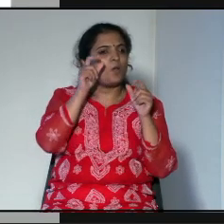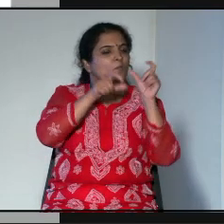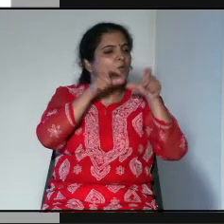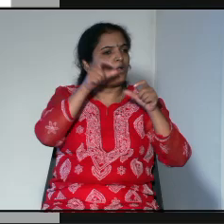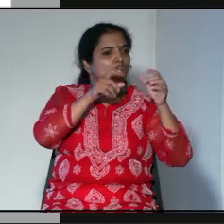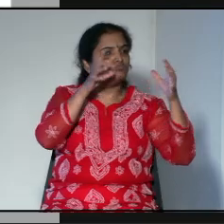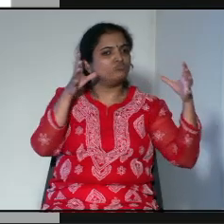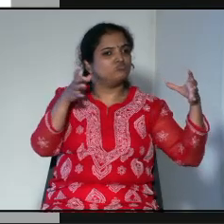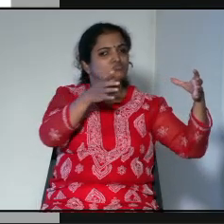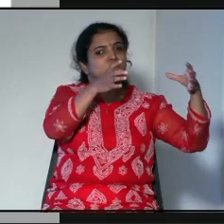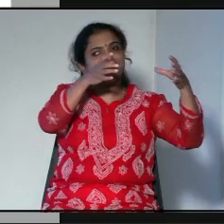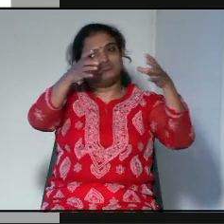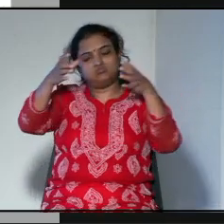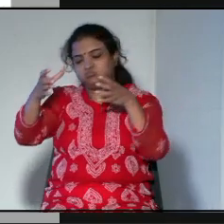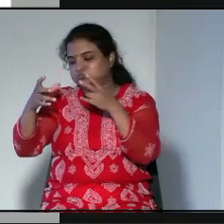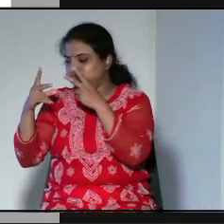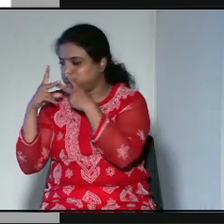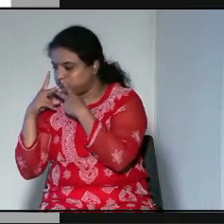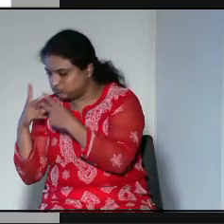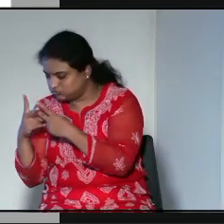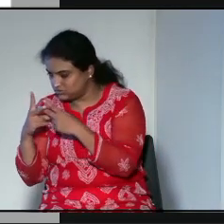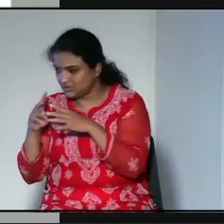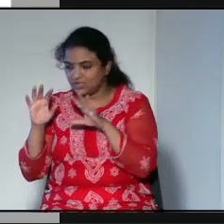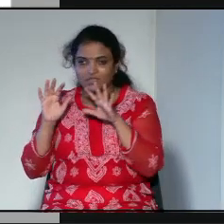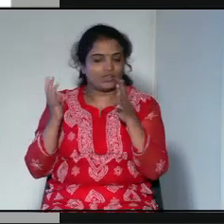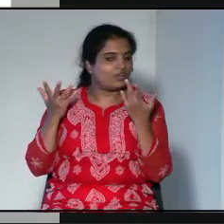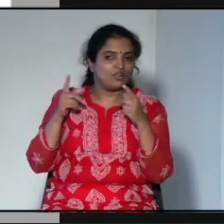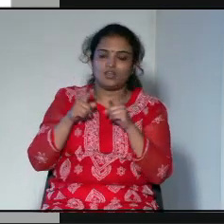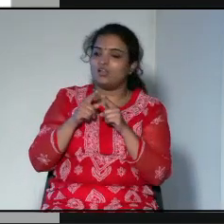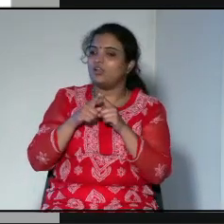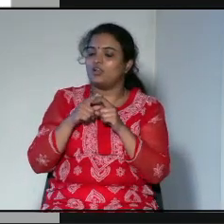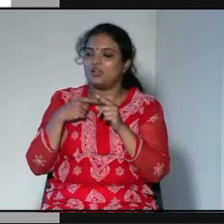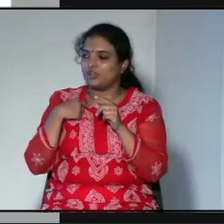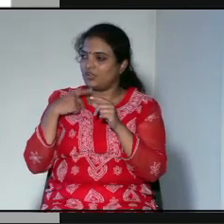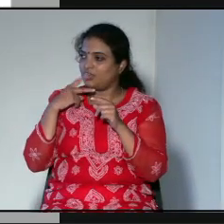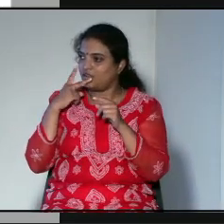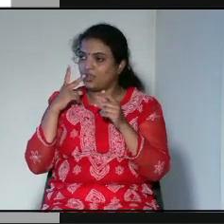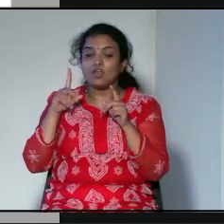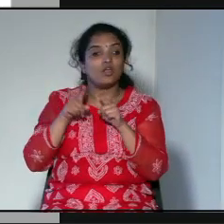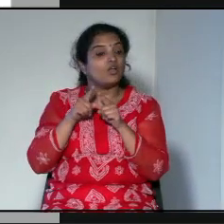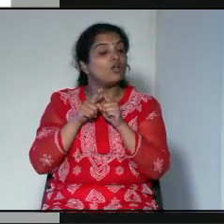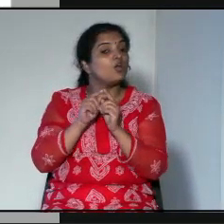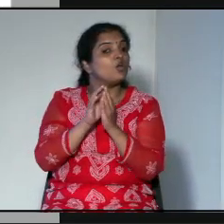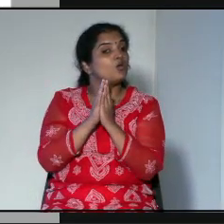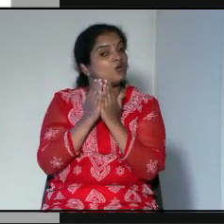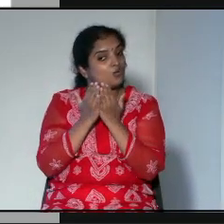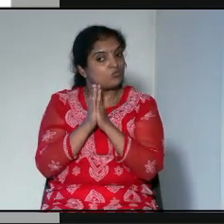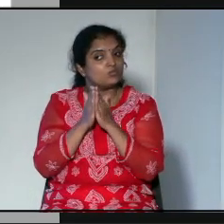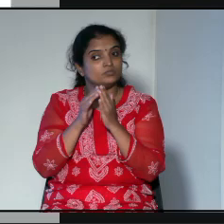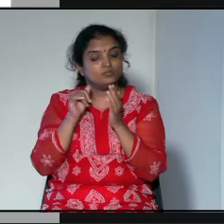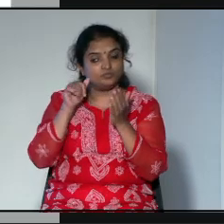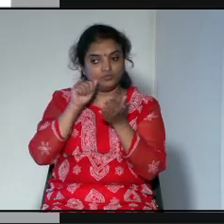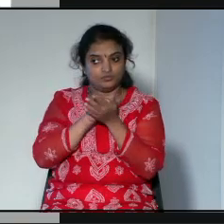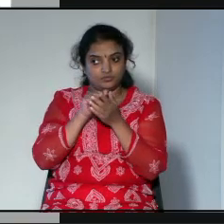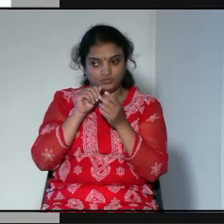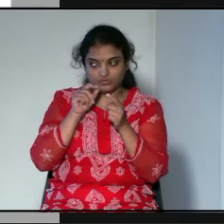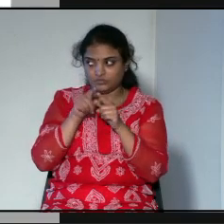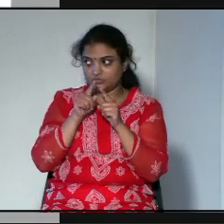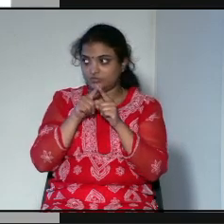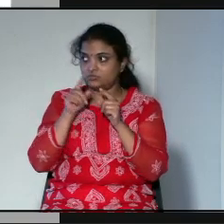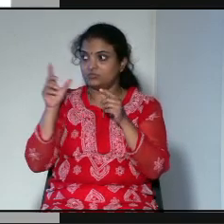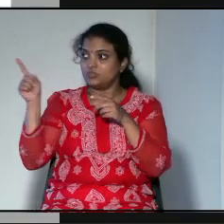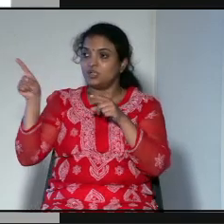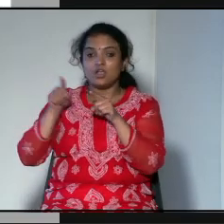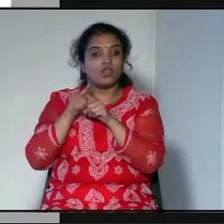figures standing in a minibus or at railway counters and passport offices. Upstairs, there's one of her piece on the passport office